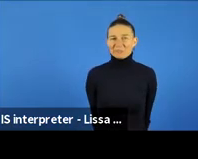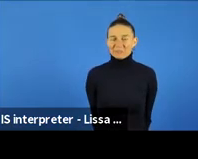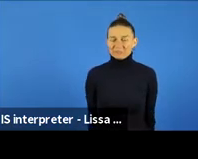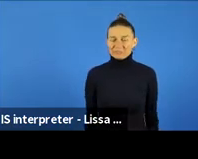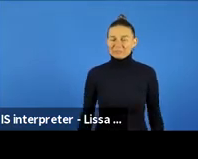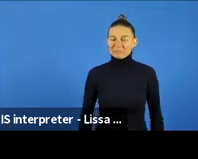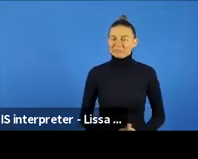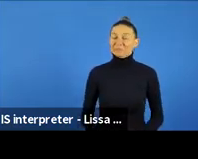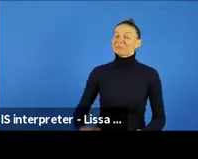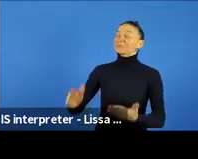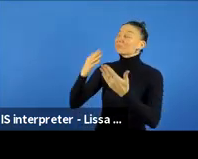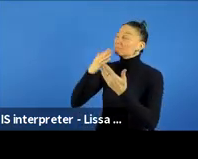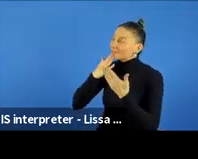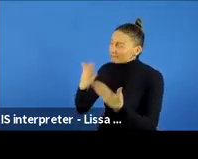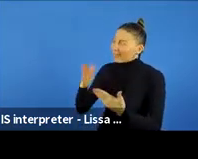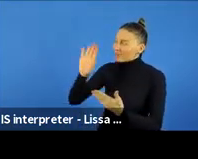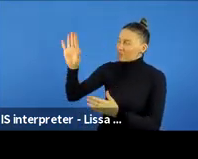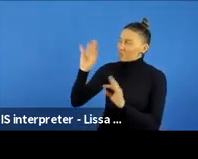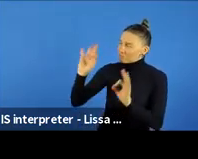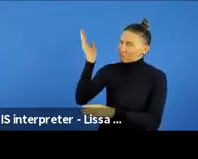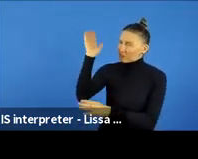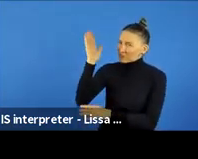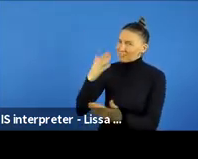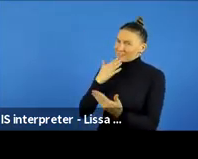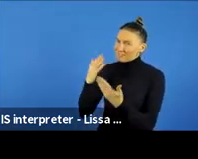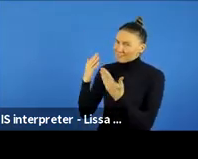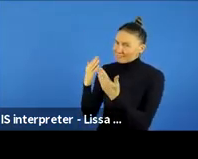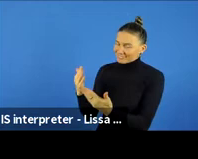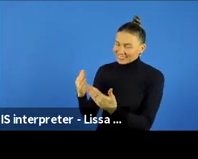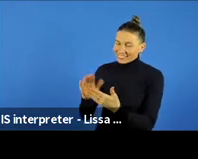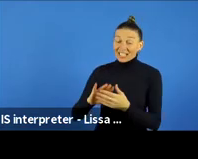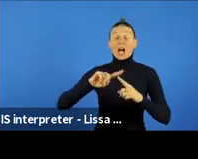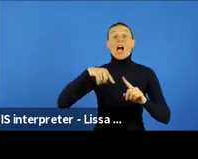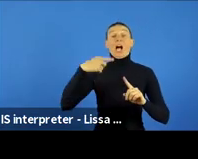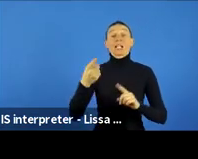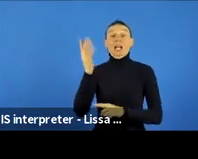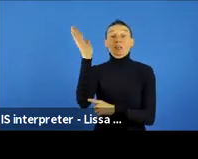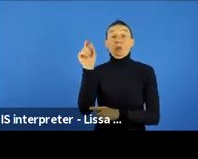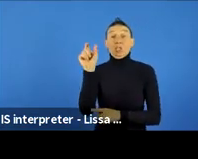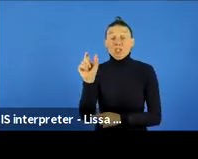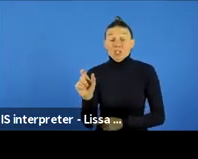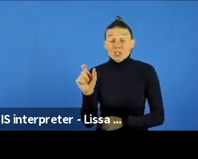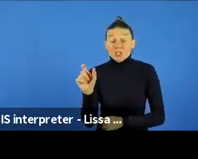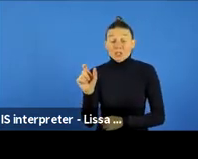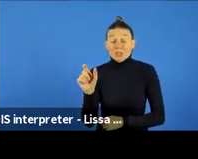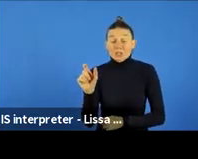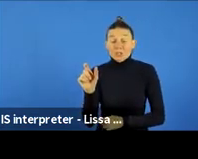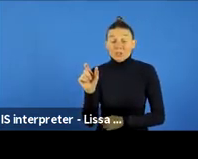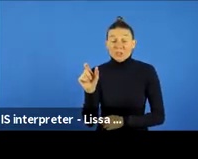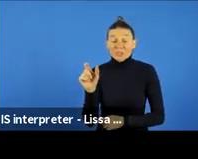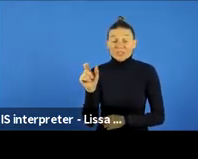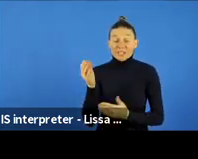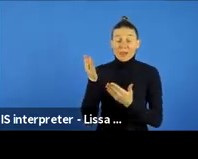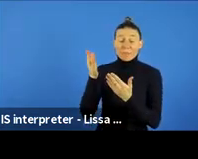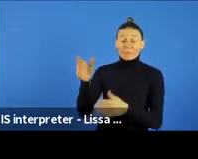nice presentation. Thank you. So, for the next presenter, we have Faye Cornu, is the